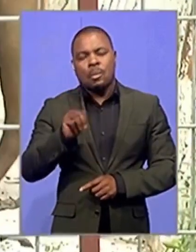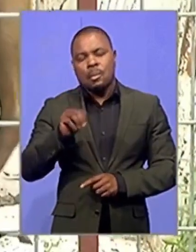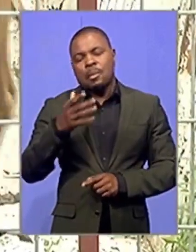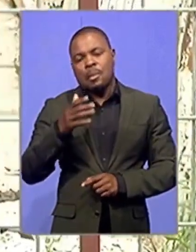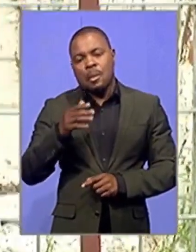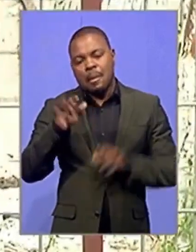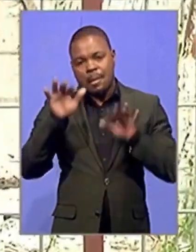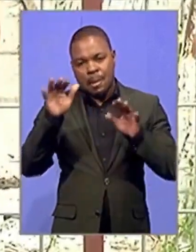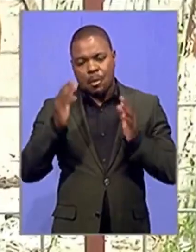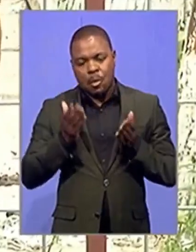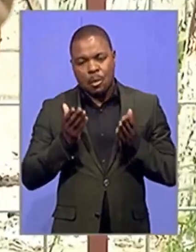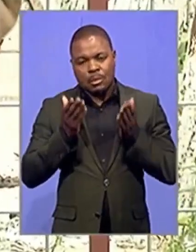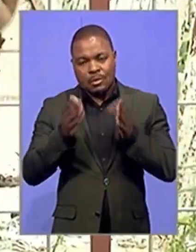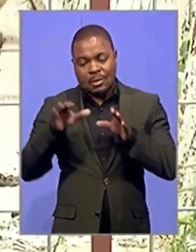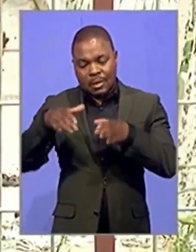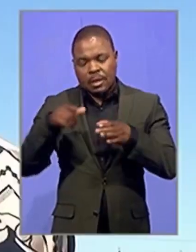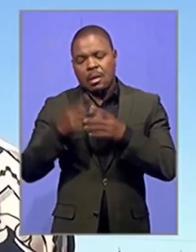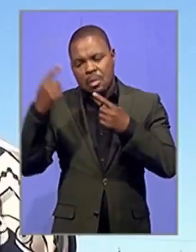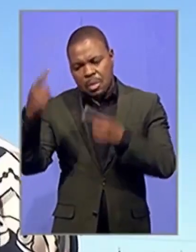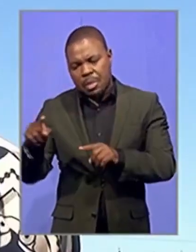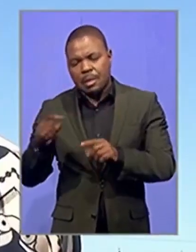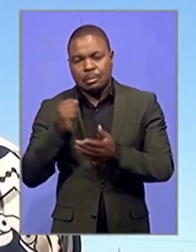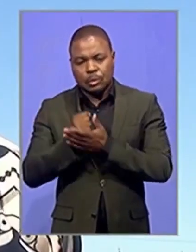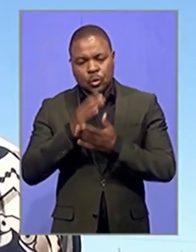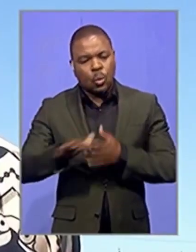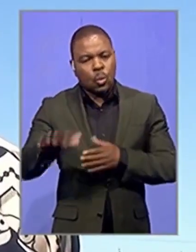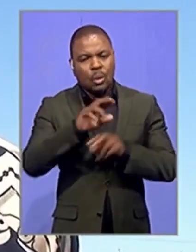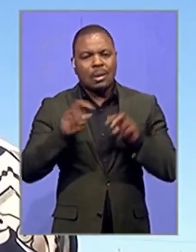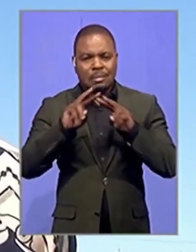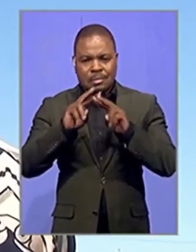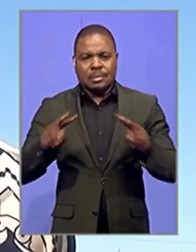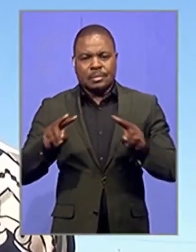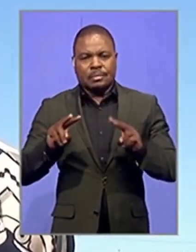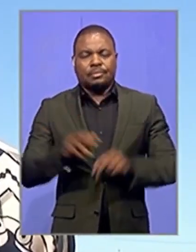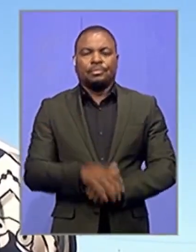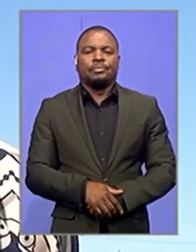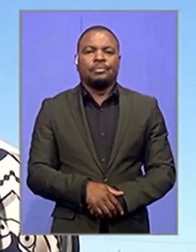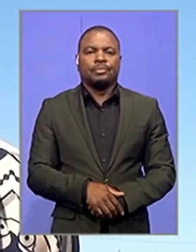teng ka bongata ho etsa bonnete ba hore botsitso bo ba teng sebakeng sena sa Phomolong.